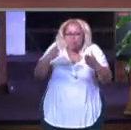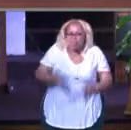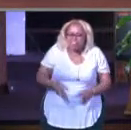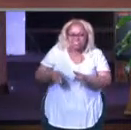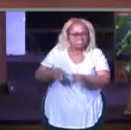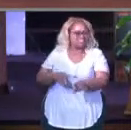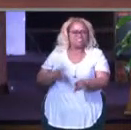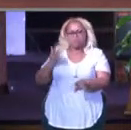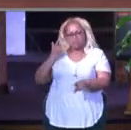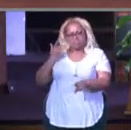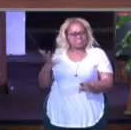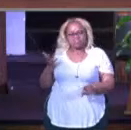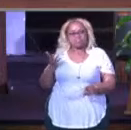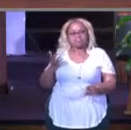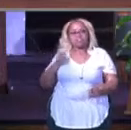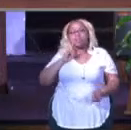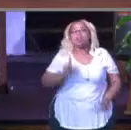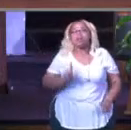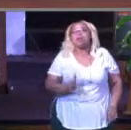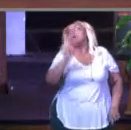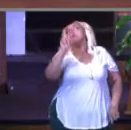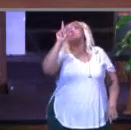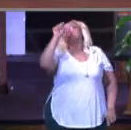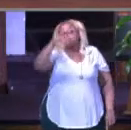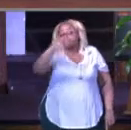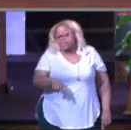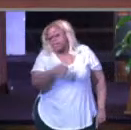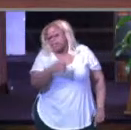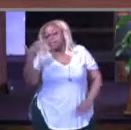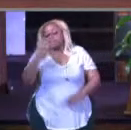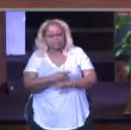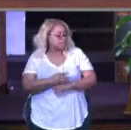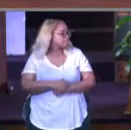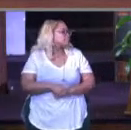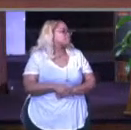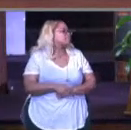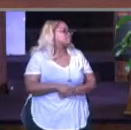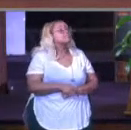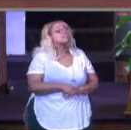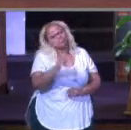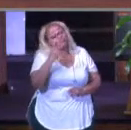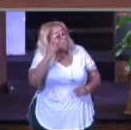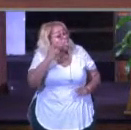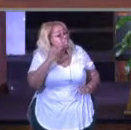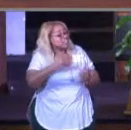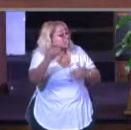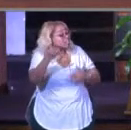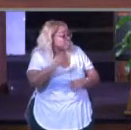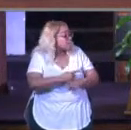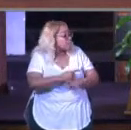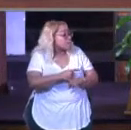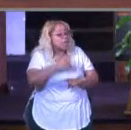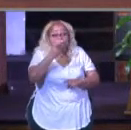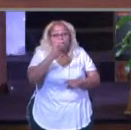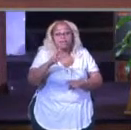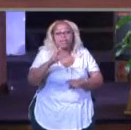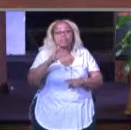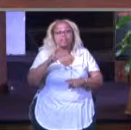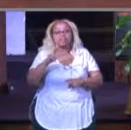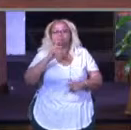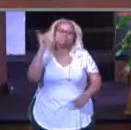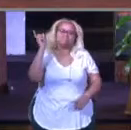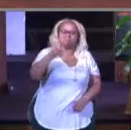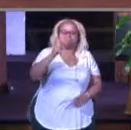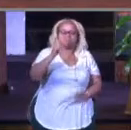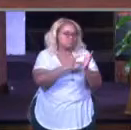being who can go up one day and down the next? Because you do realize the next day, Peter started